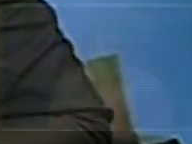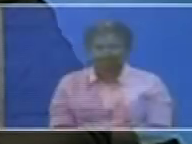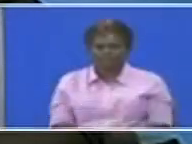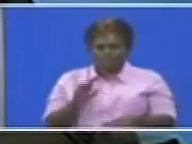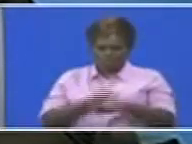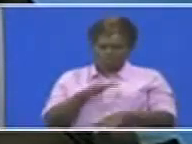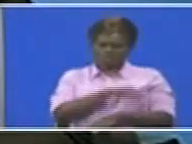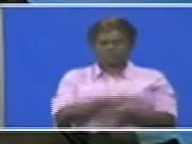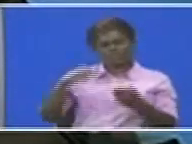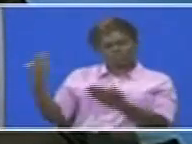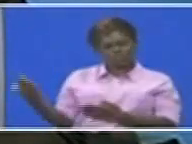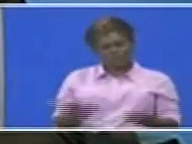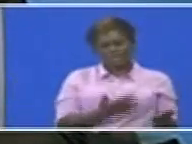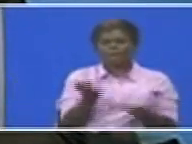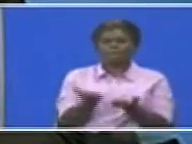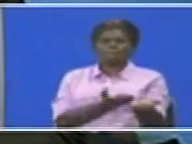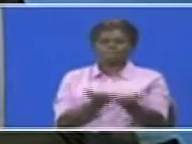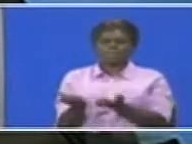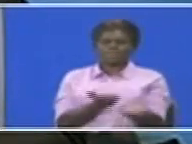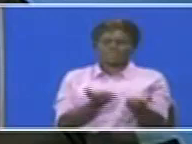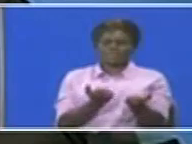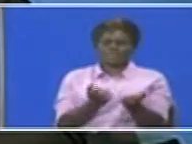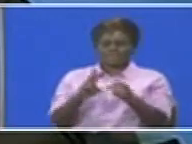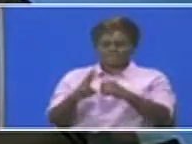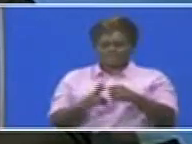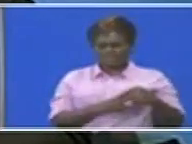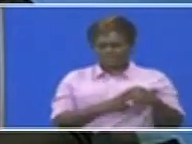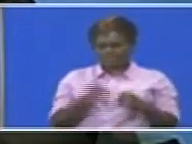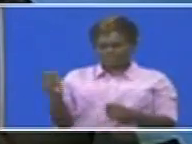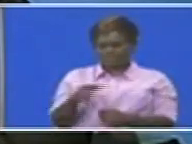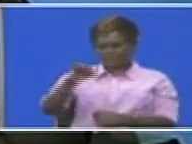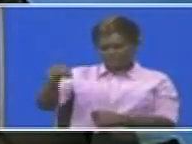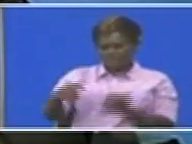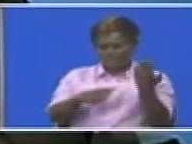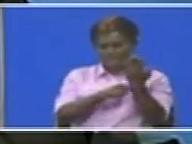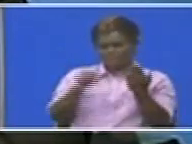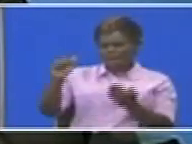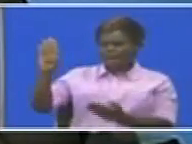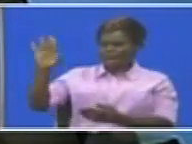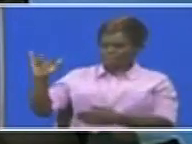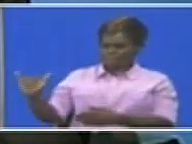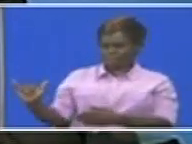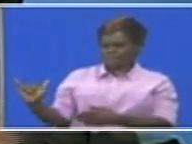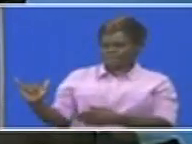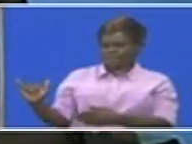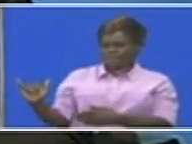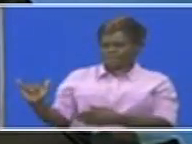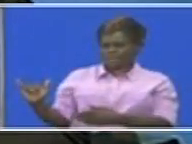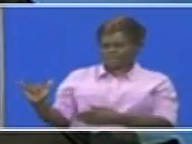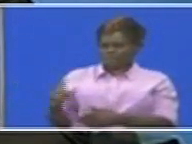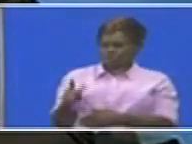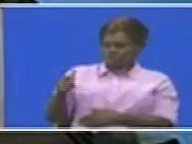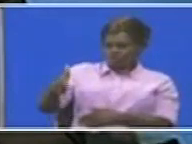Well, good evening and welcome to Caton Business on the 7th day of January. My name is Abby Aguina. We start with an outlook of